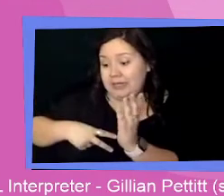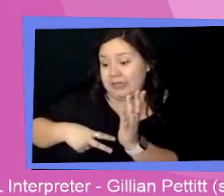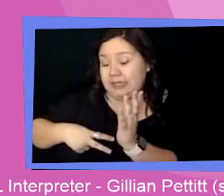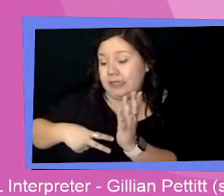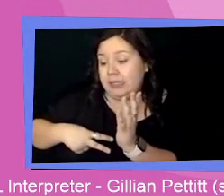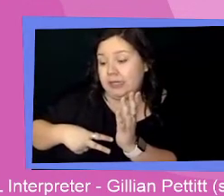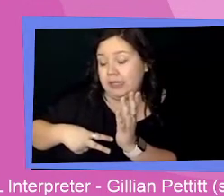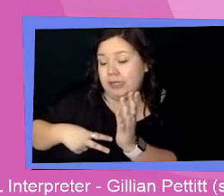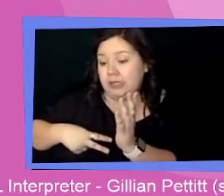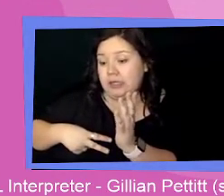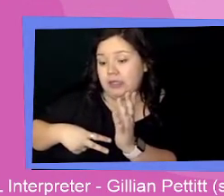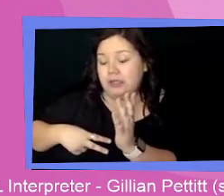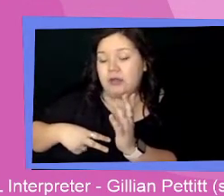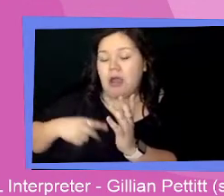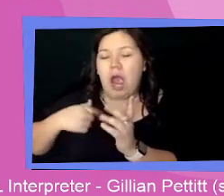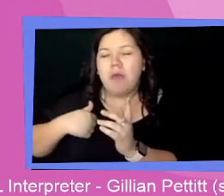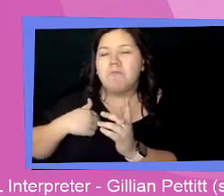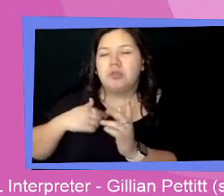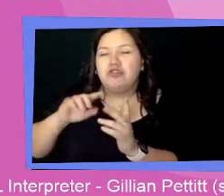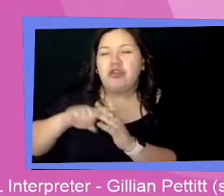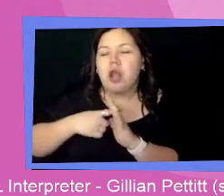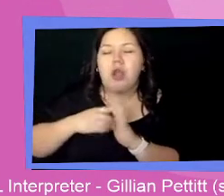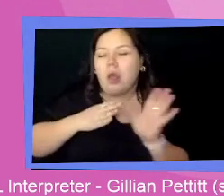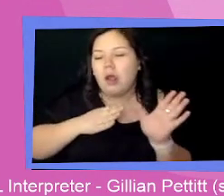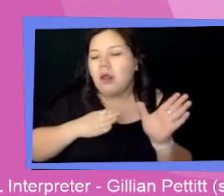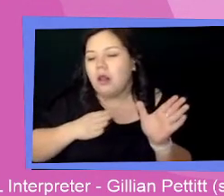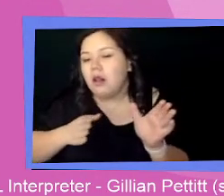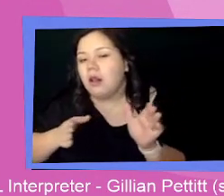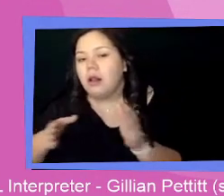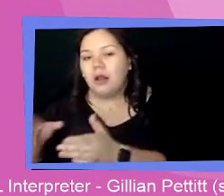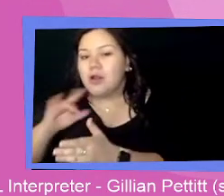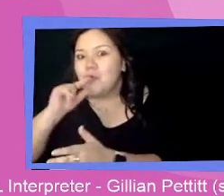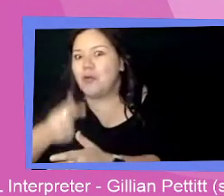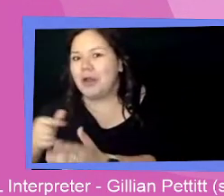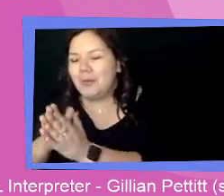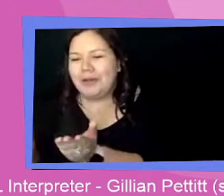books, I found it was very difficult to go back.